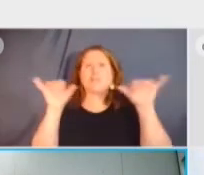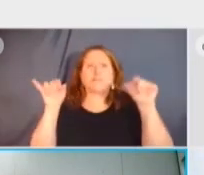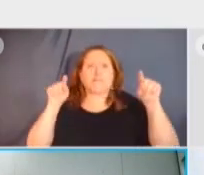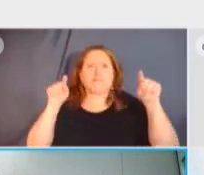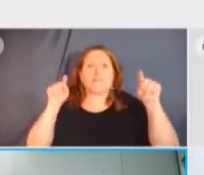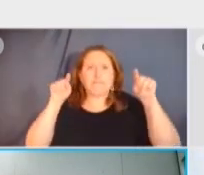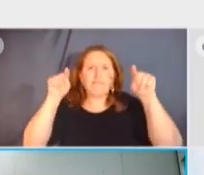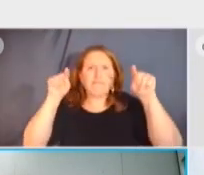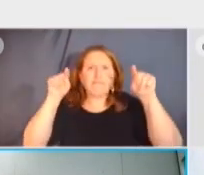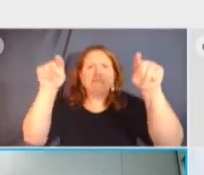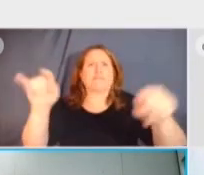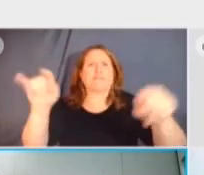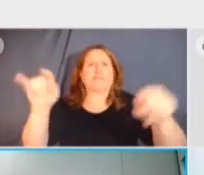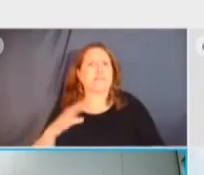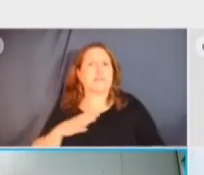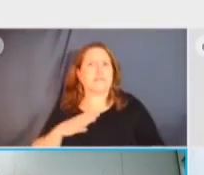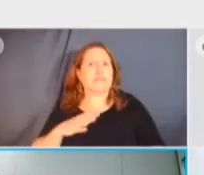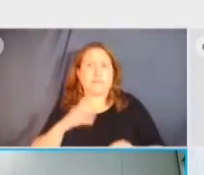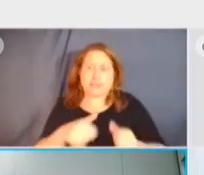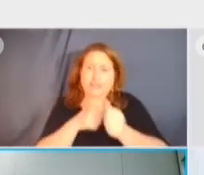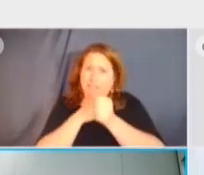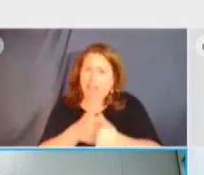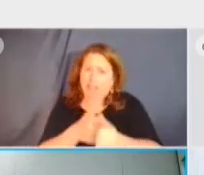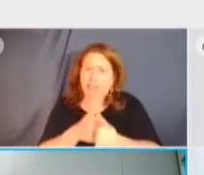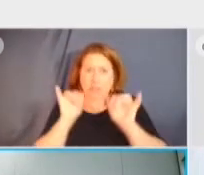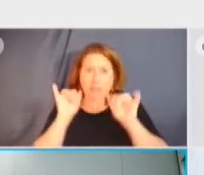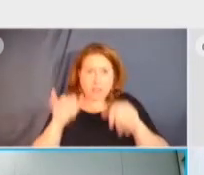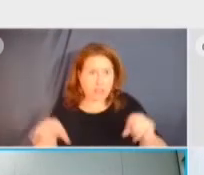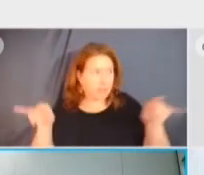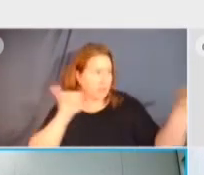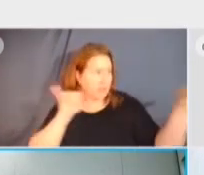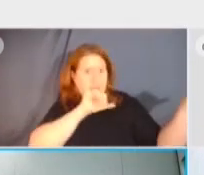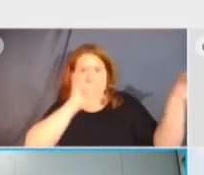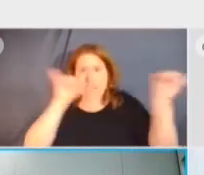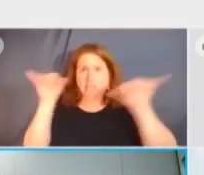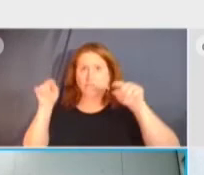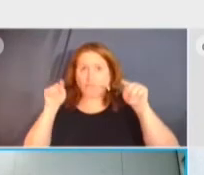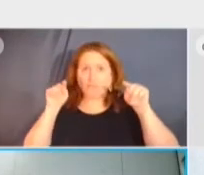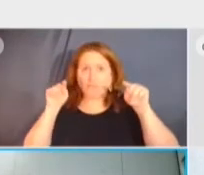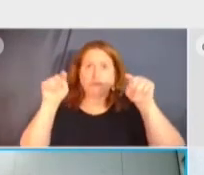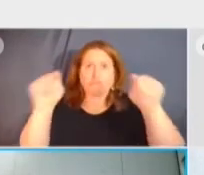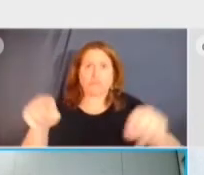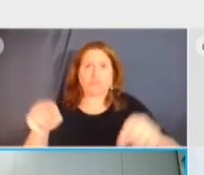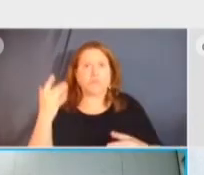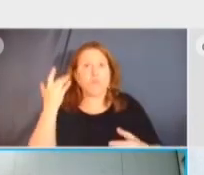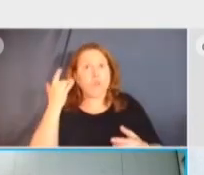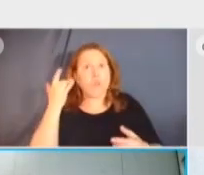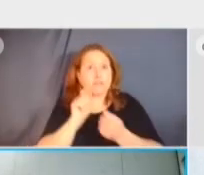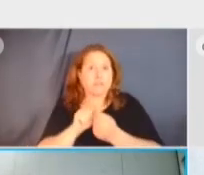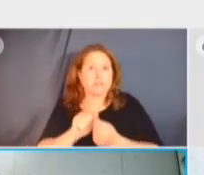If that is the point that you're making, but I don't actually know precisely on a county by county basis